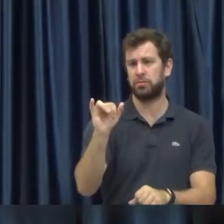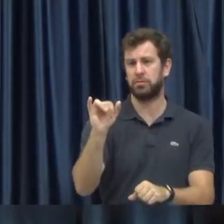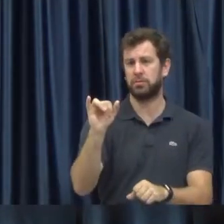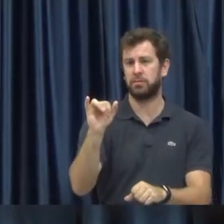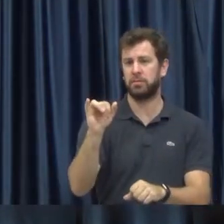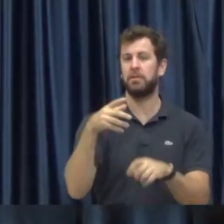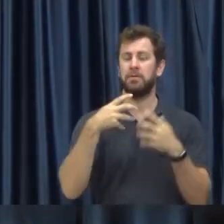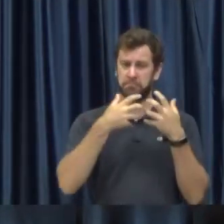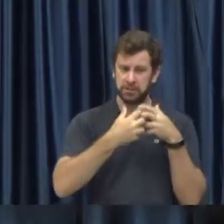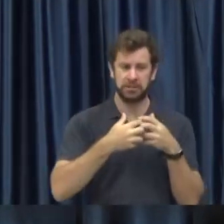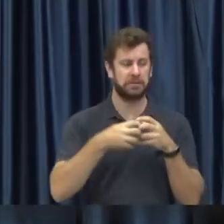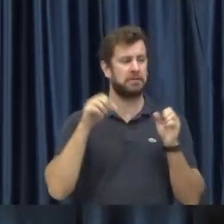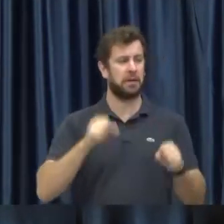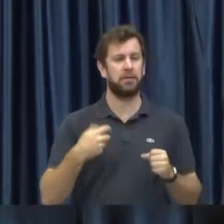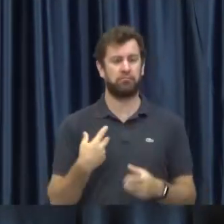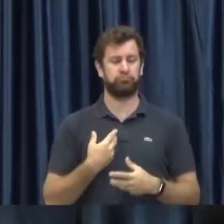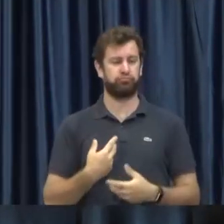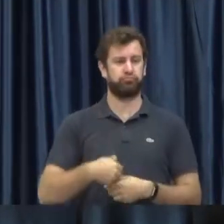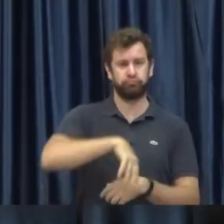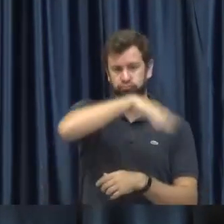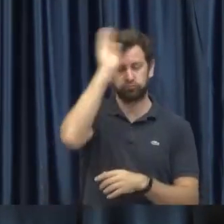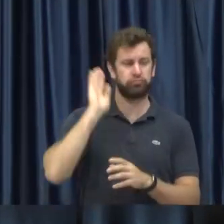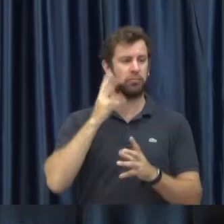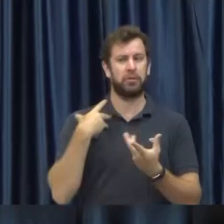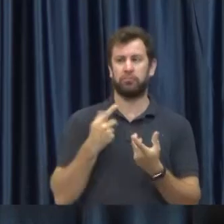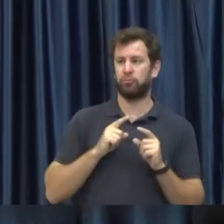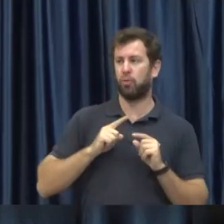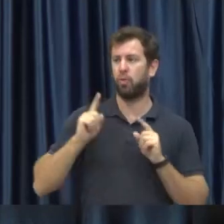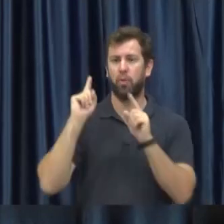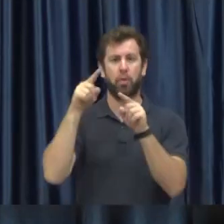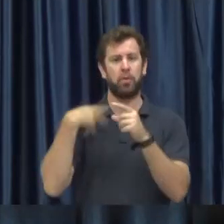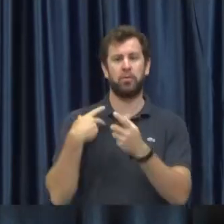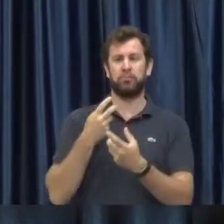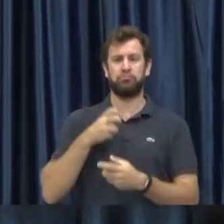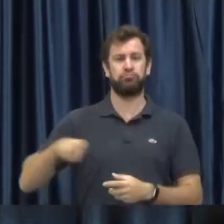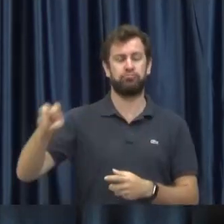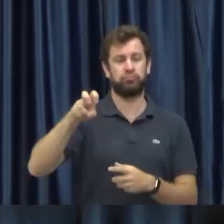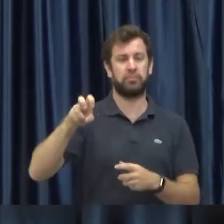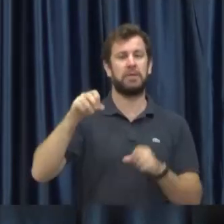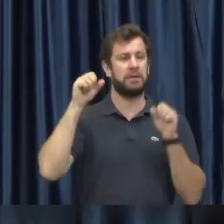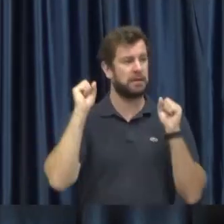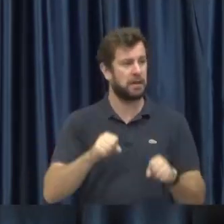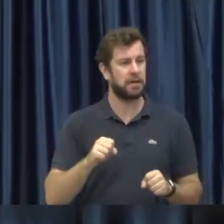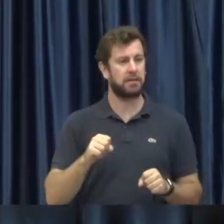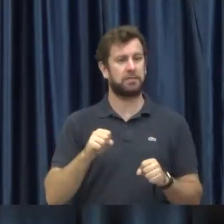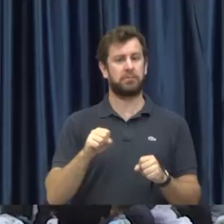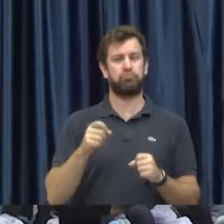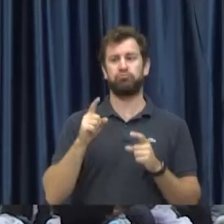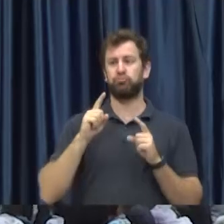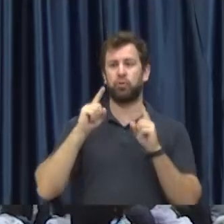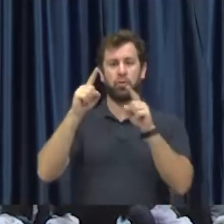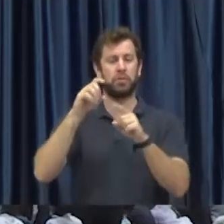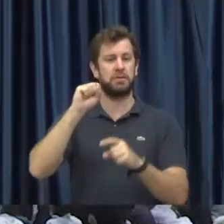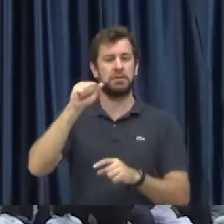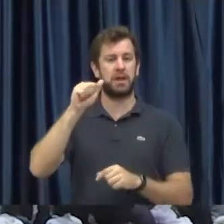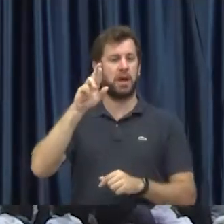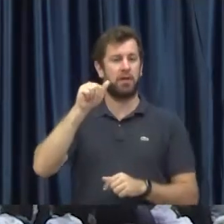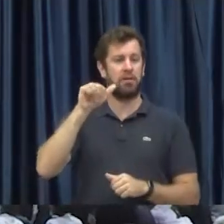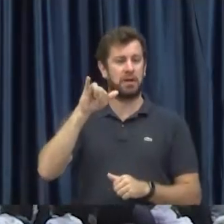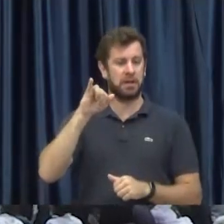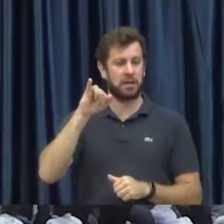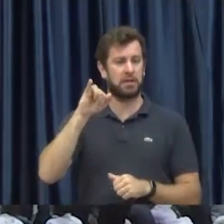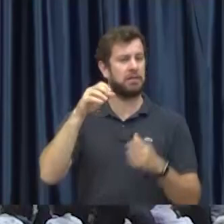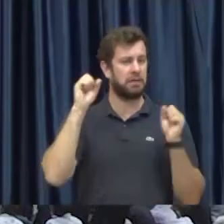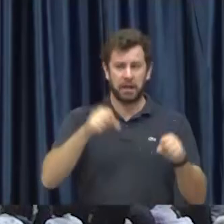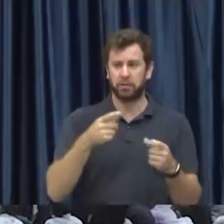Because a machine could put on ihram and make tawaf. A machine could do sa'i. A machine could